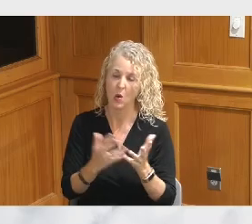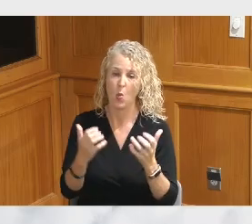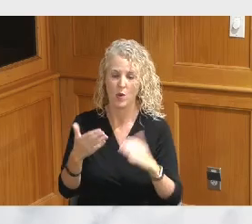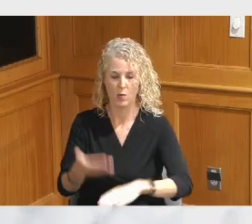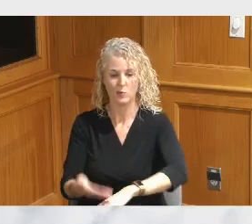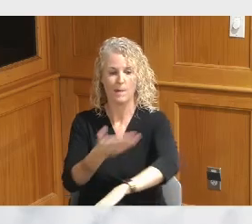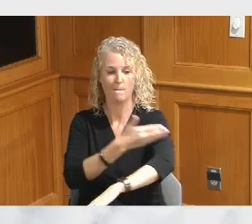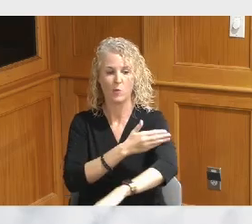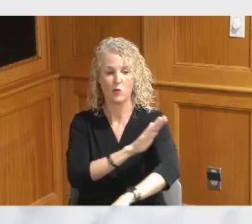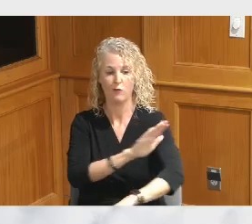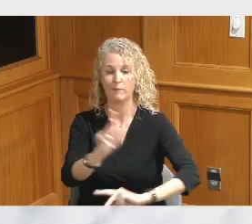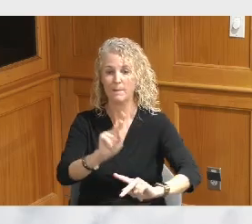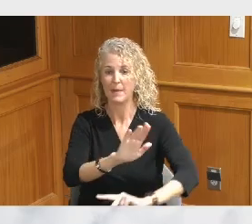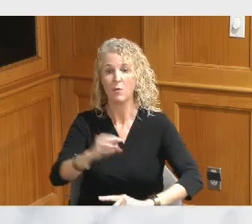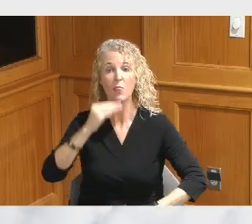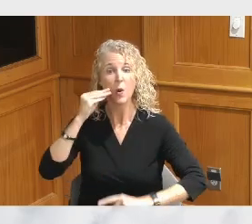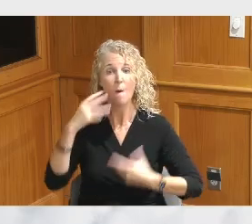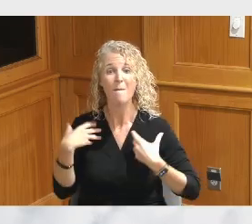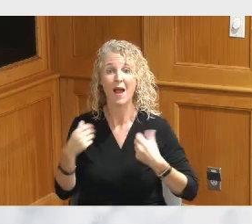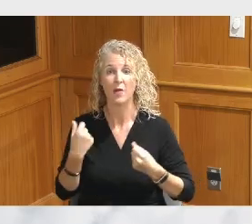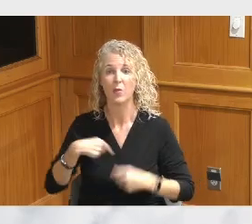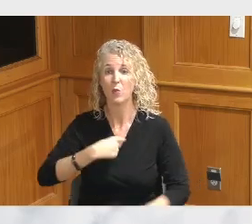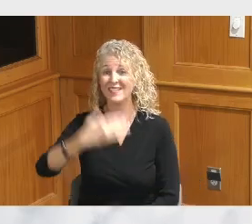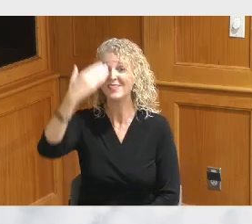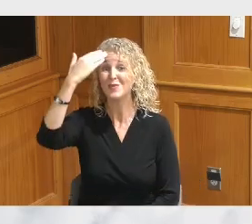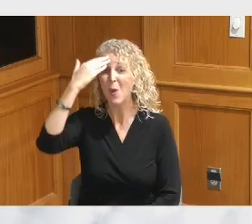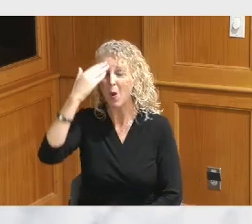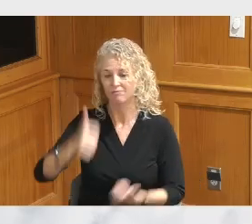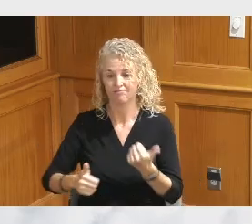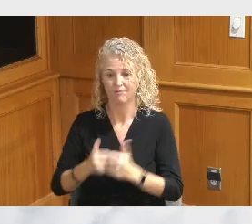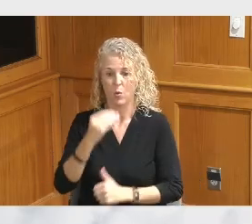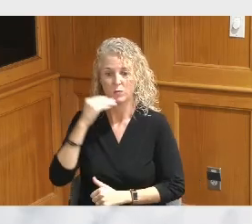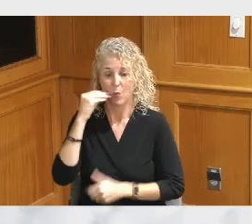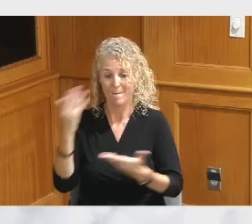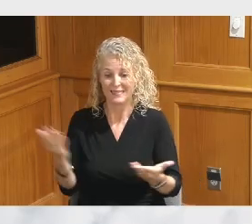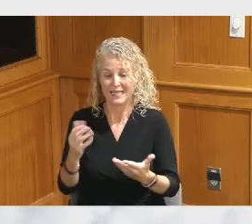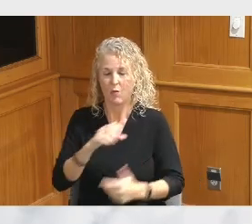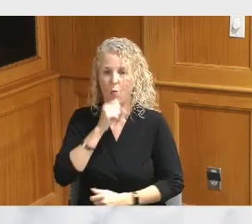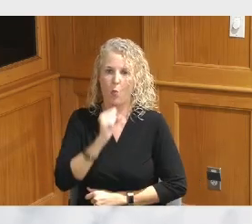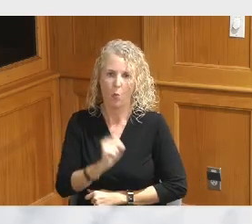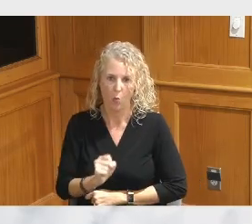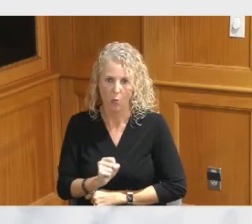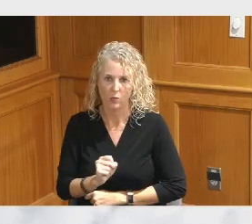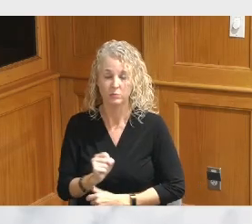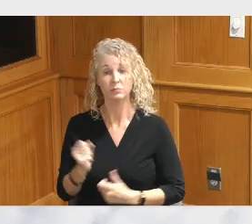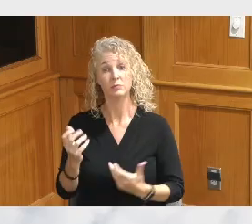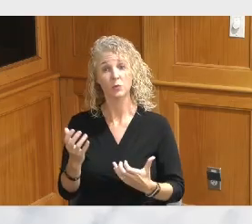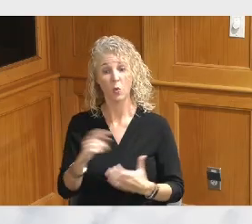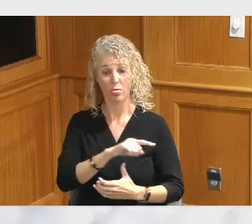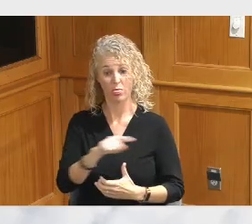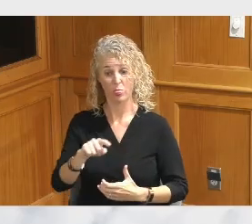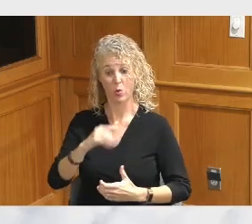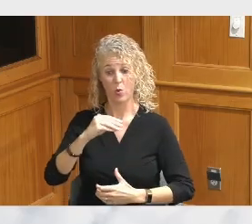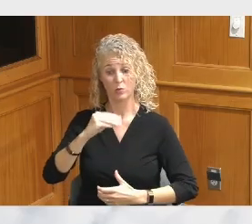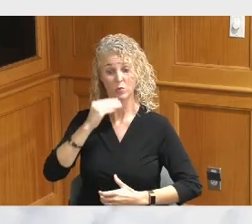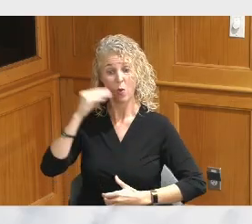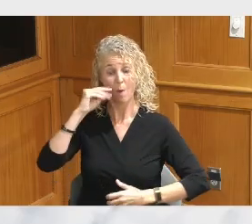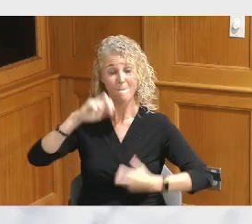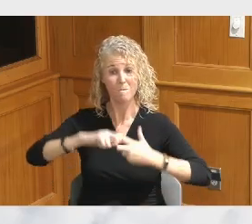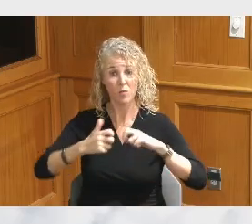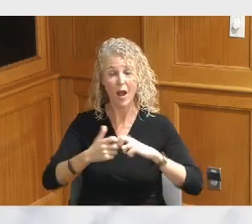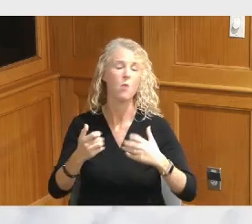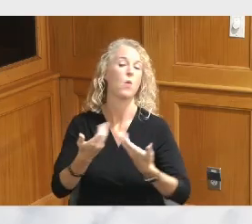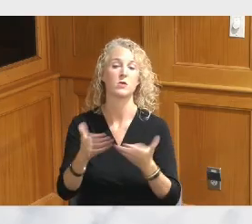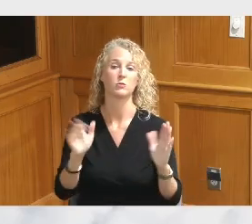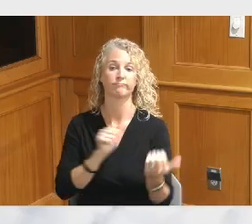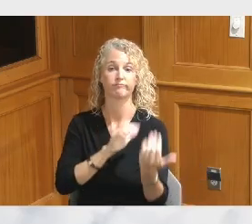and safety of our homes. We have an aging housing stock that needs investment. We know that making sure we're addressing those health and safety needs, so